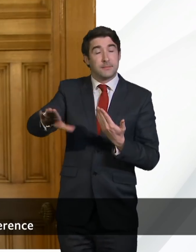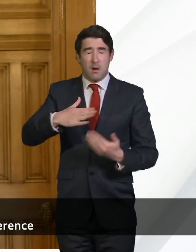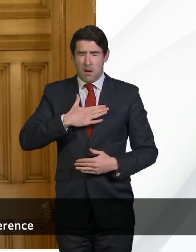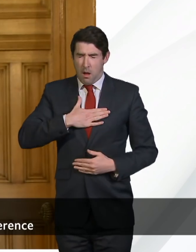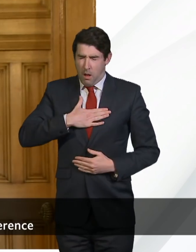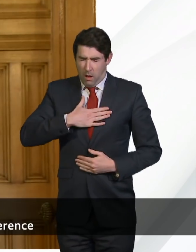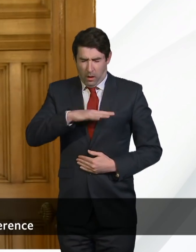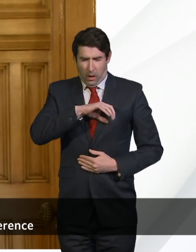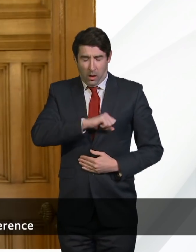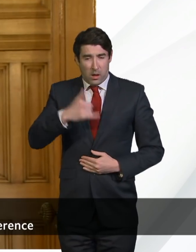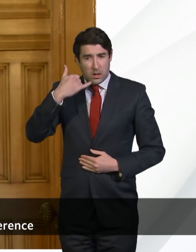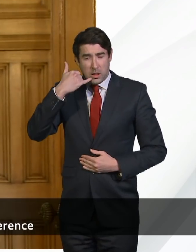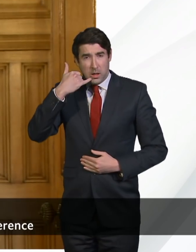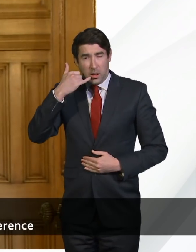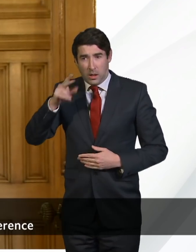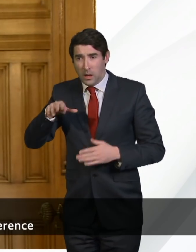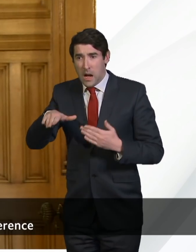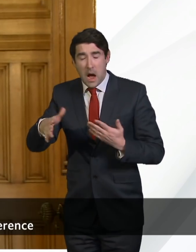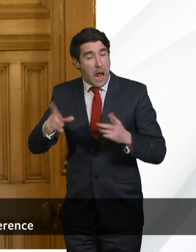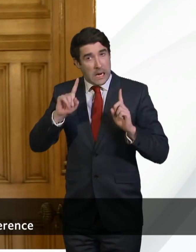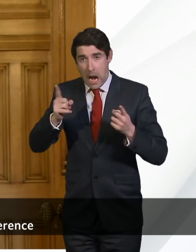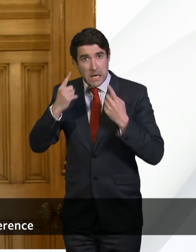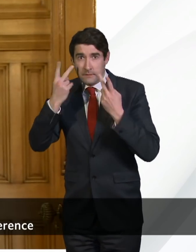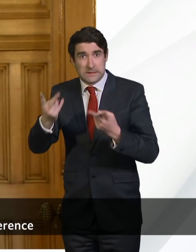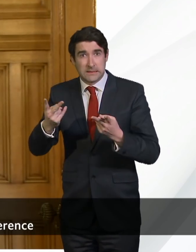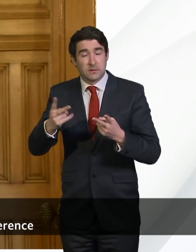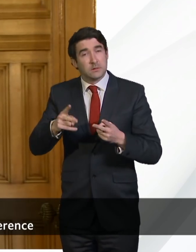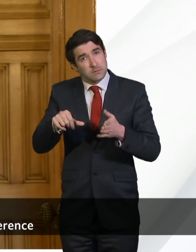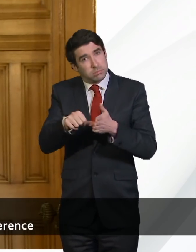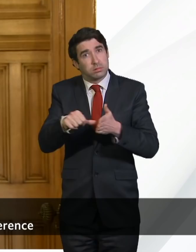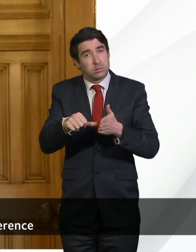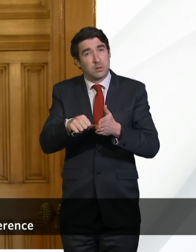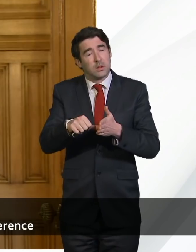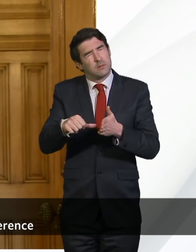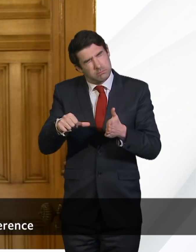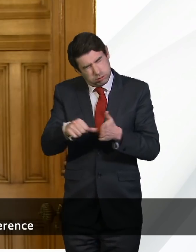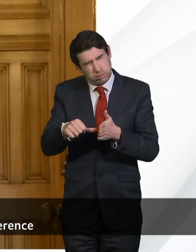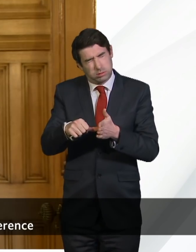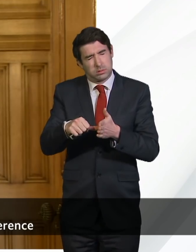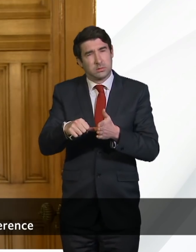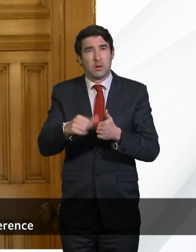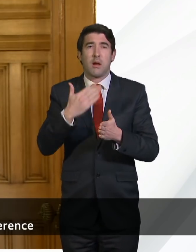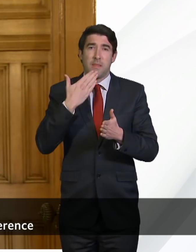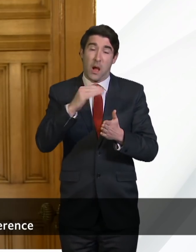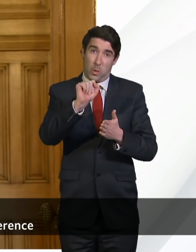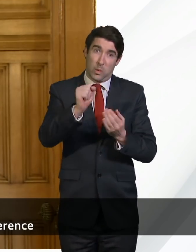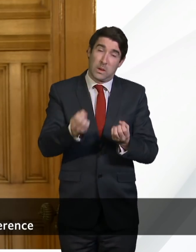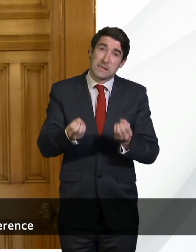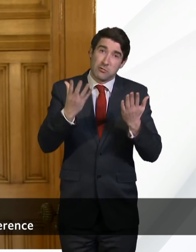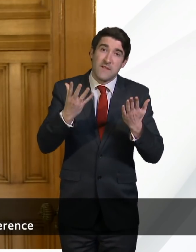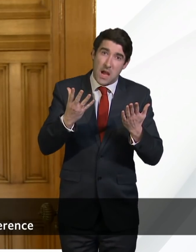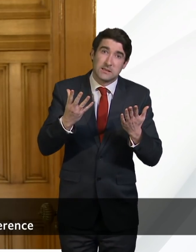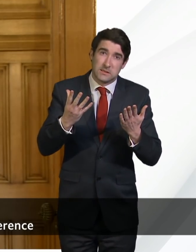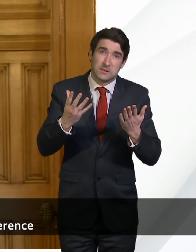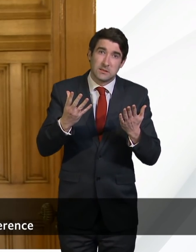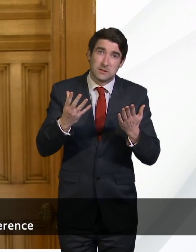out, I think, very clearly. But we don't know conclusively that we're beyond the point at which we could start